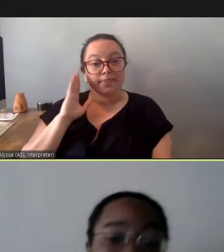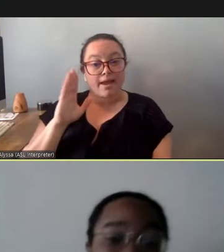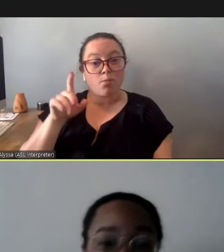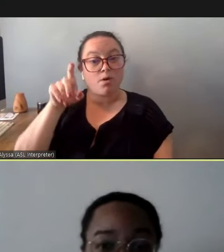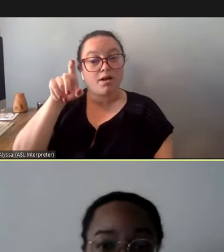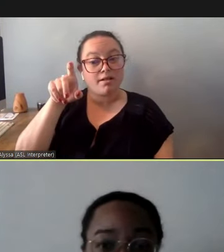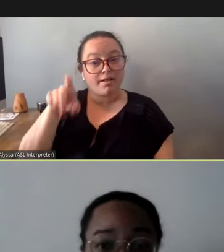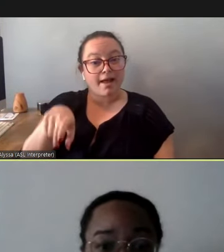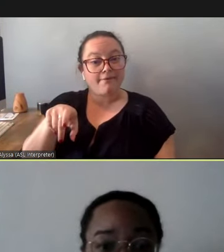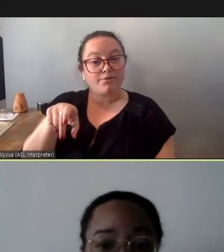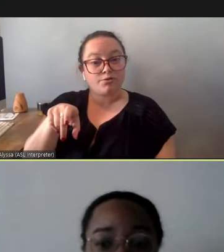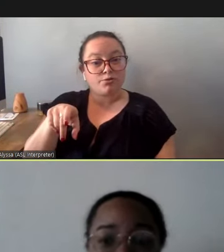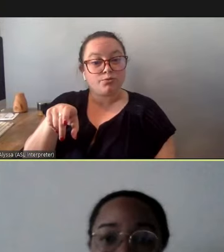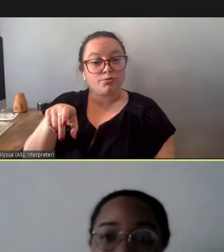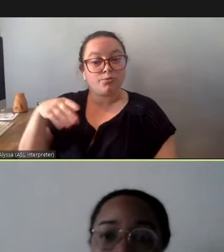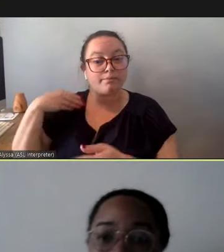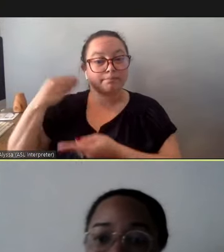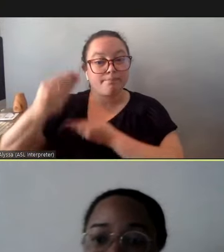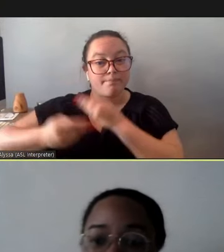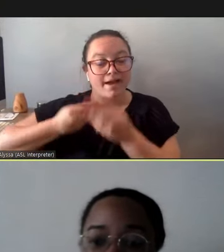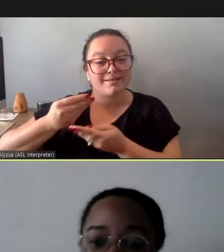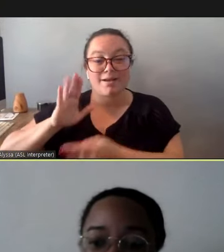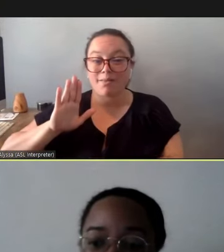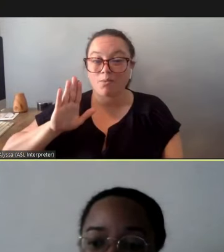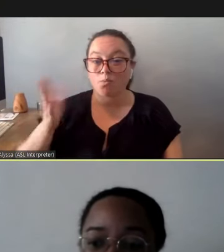to customers.